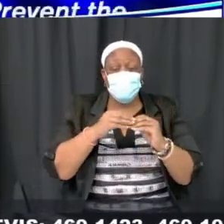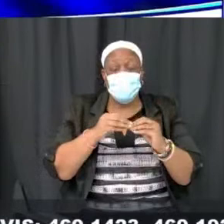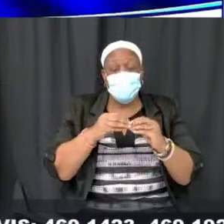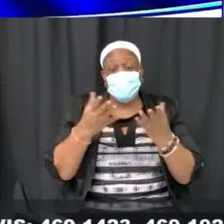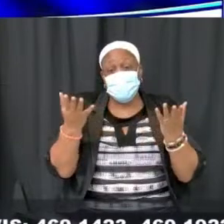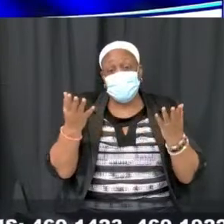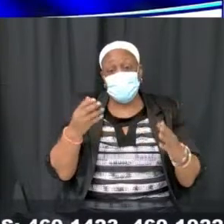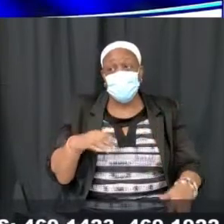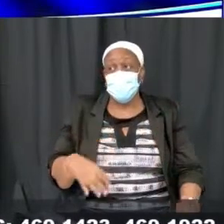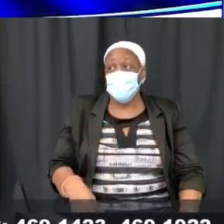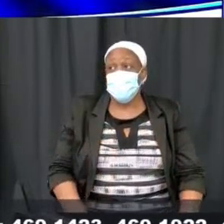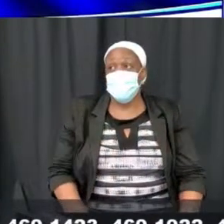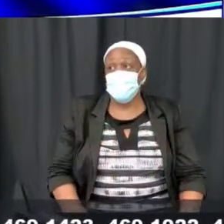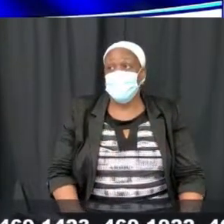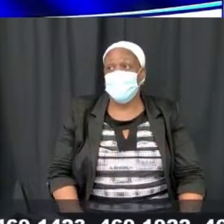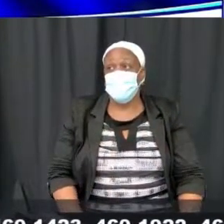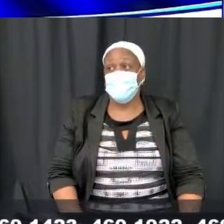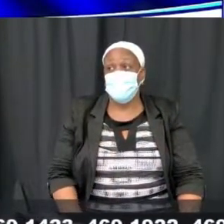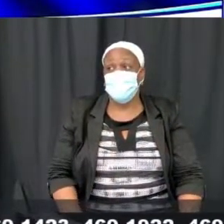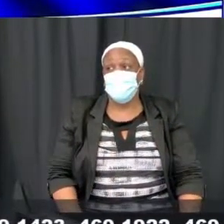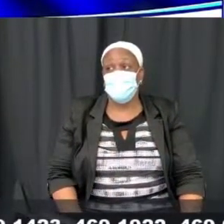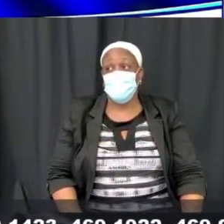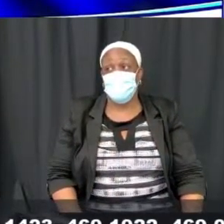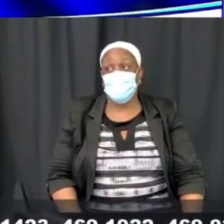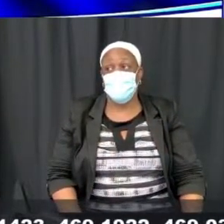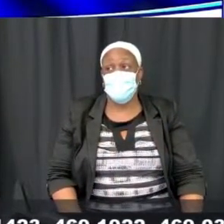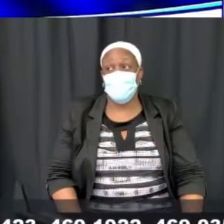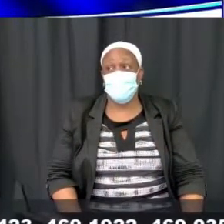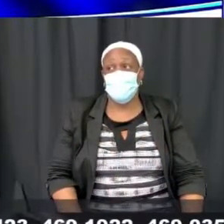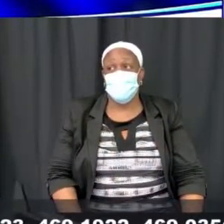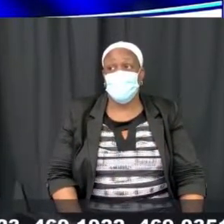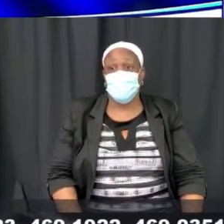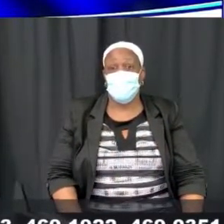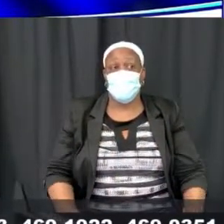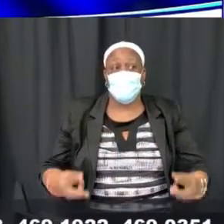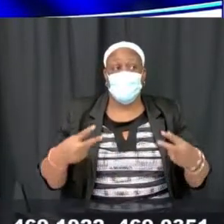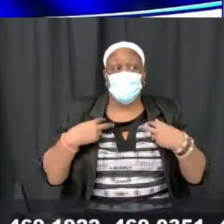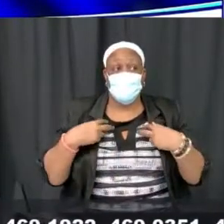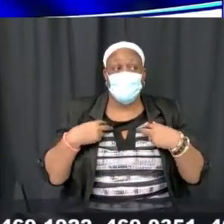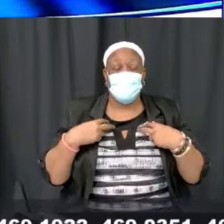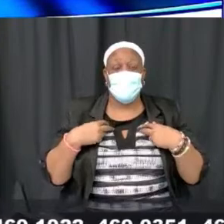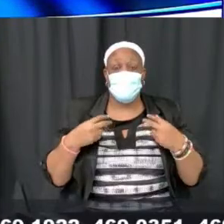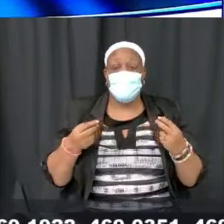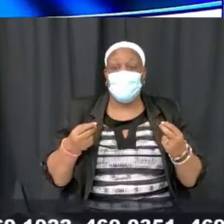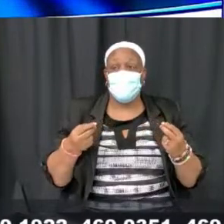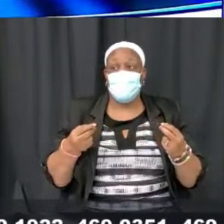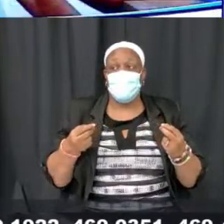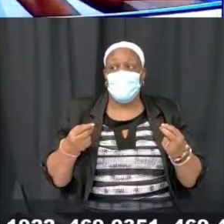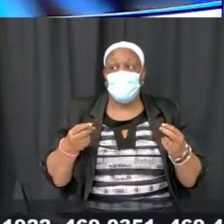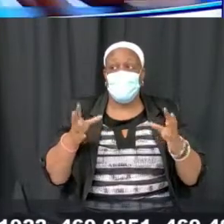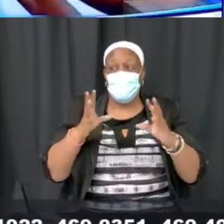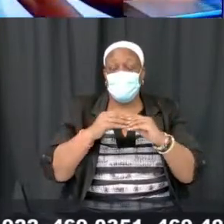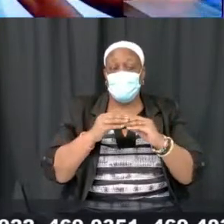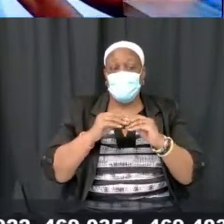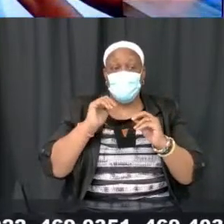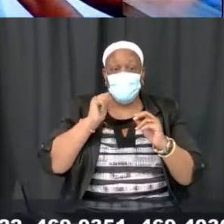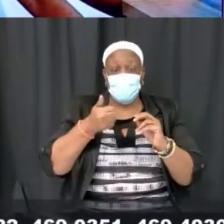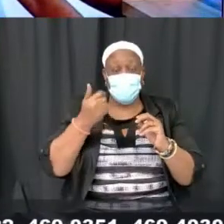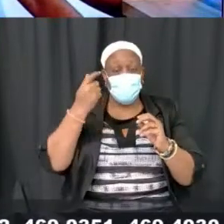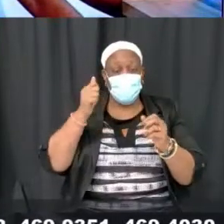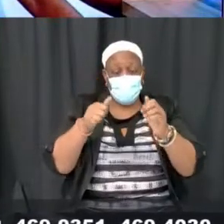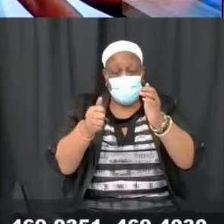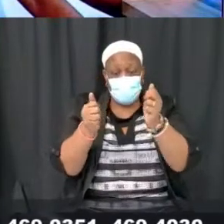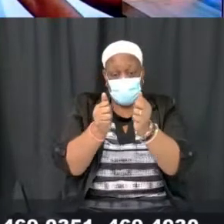please tune in tomorrow to the Prime Minister's press conference right here at NEMO and ZIZ and all the other major